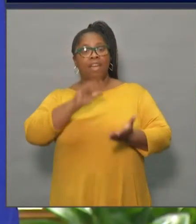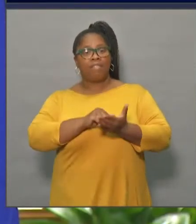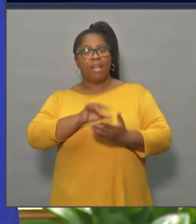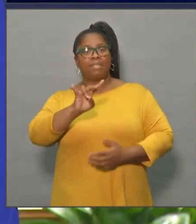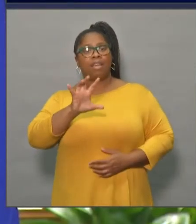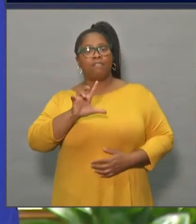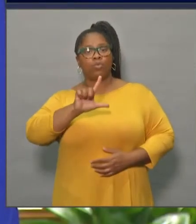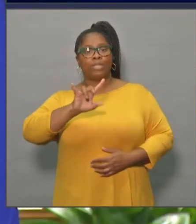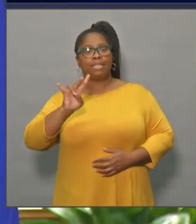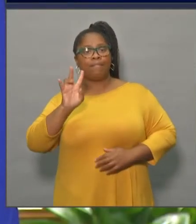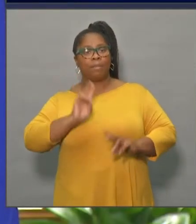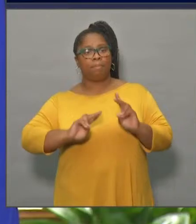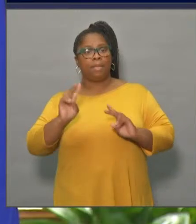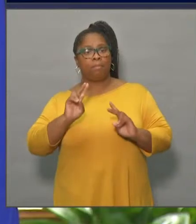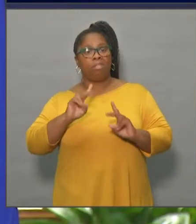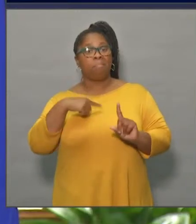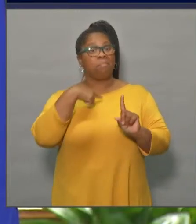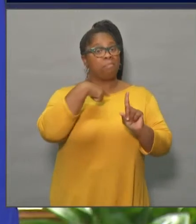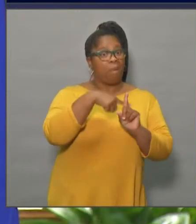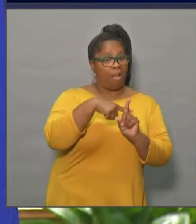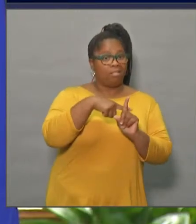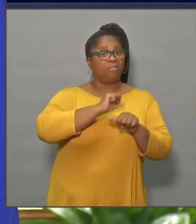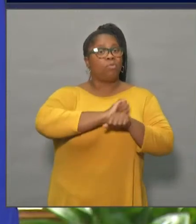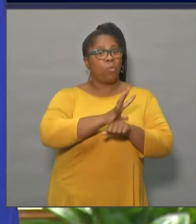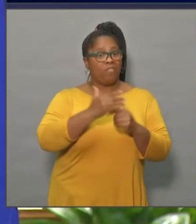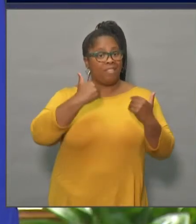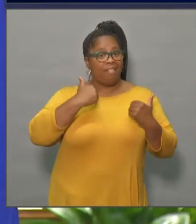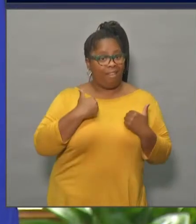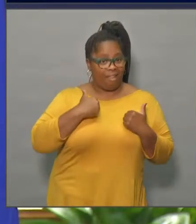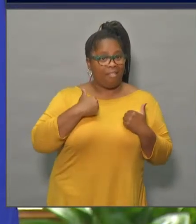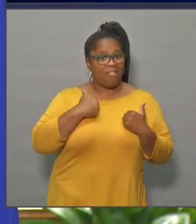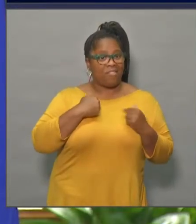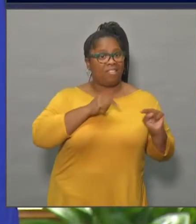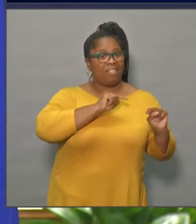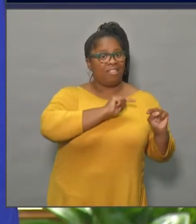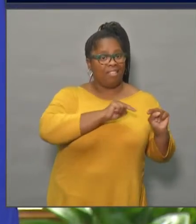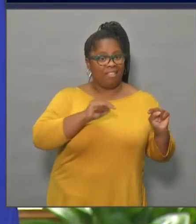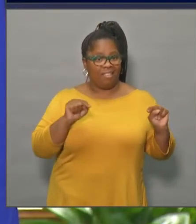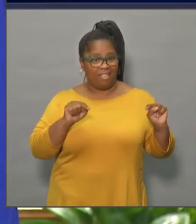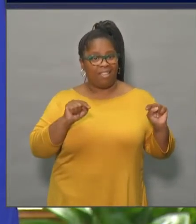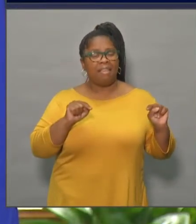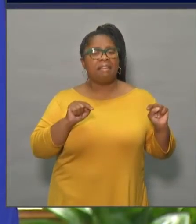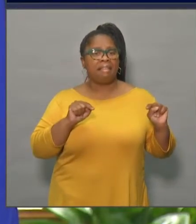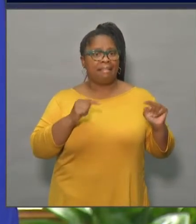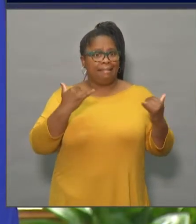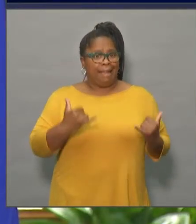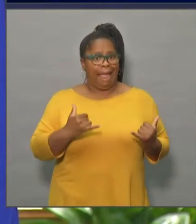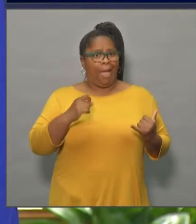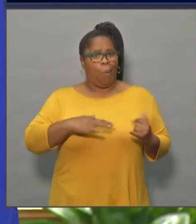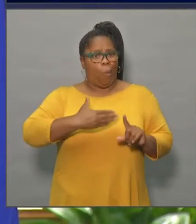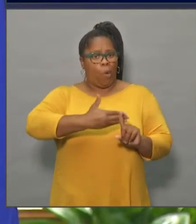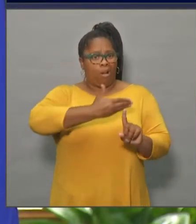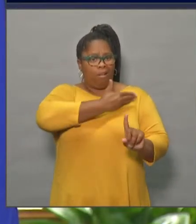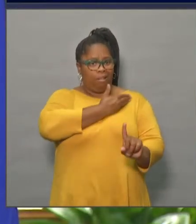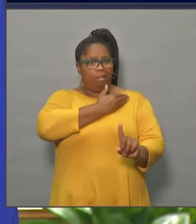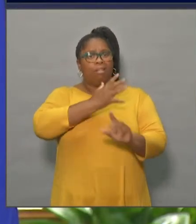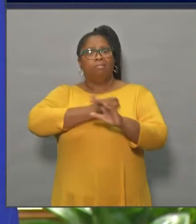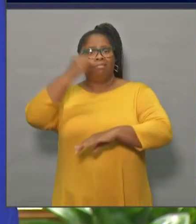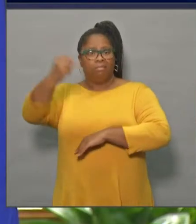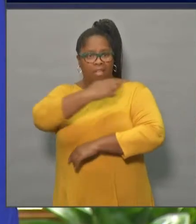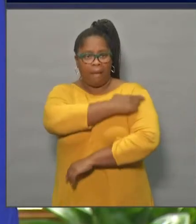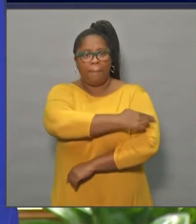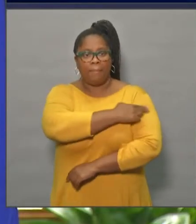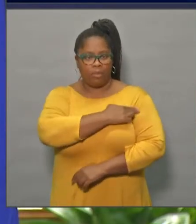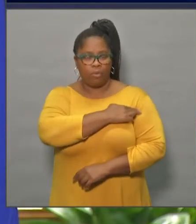5,727 people who were positive for COVID-19 that have had, at some point during their illness, been